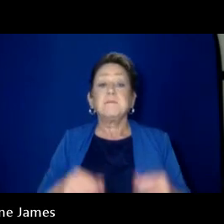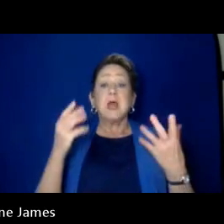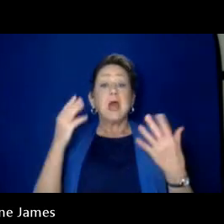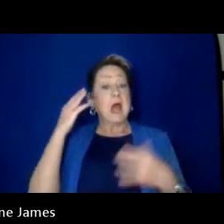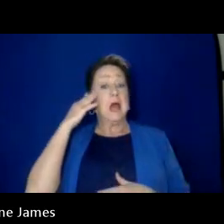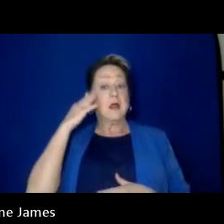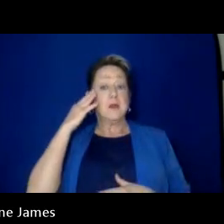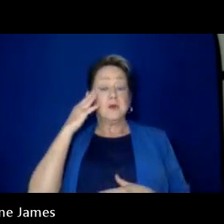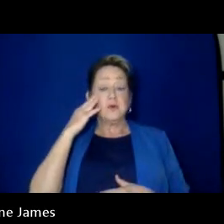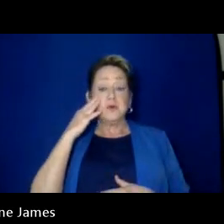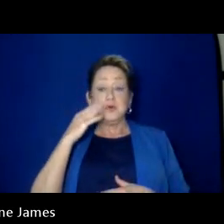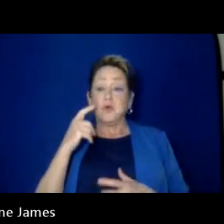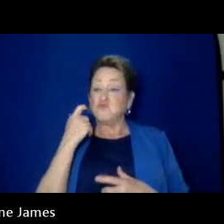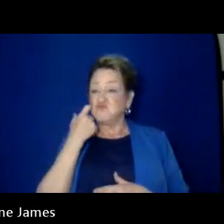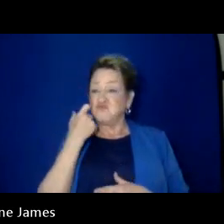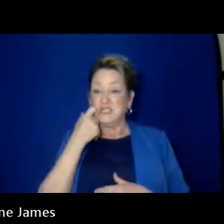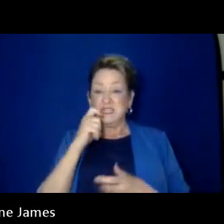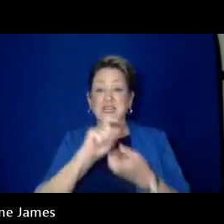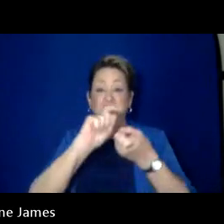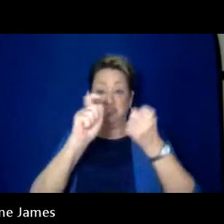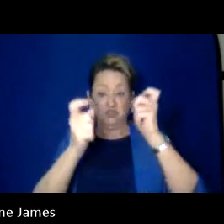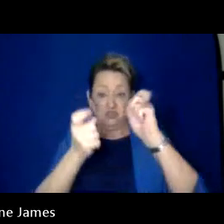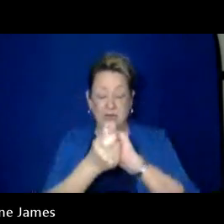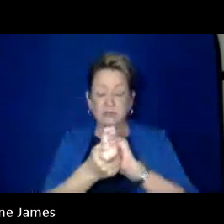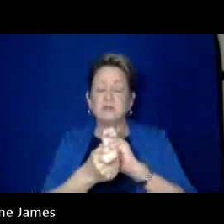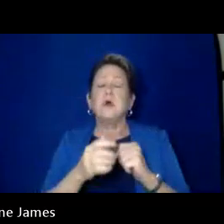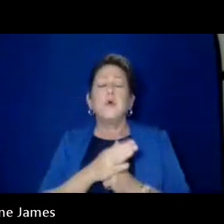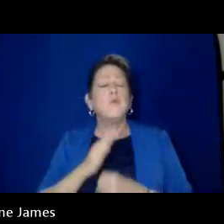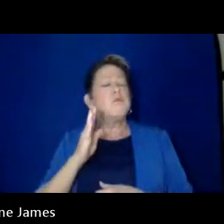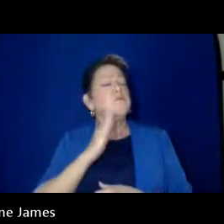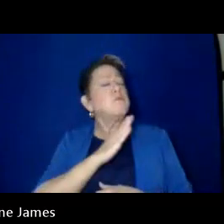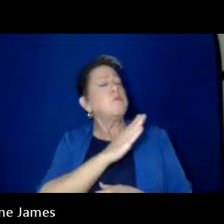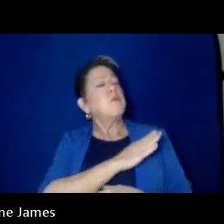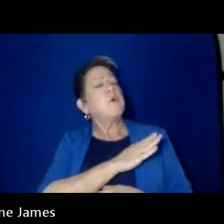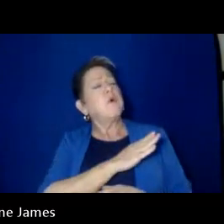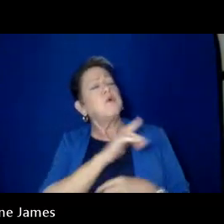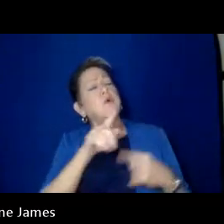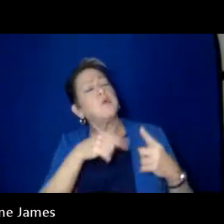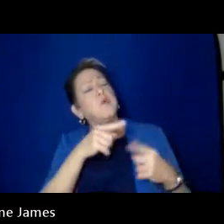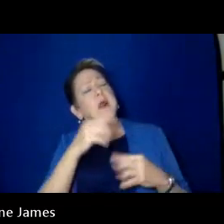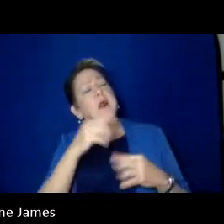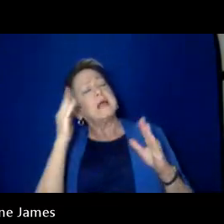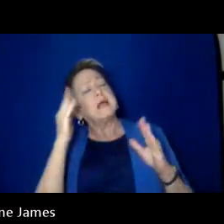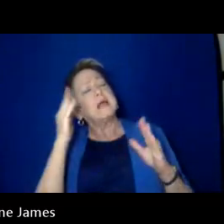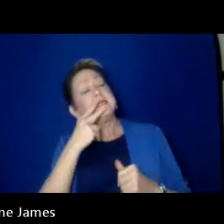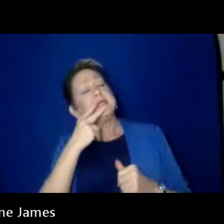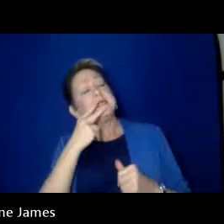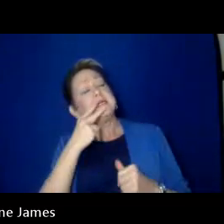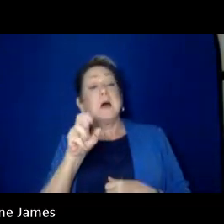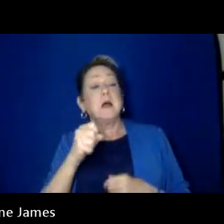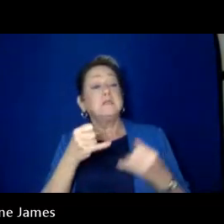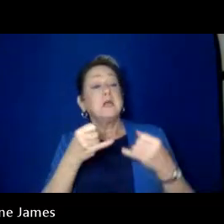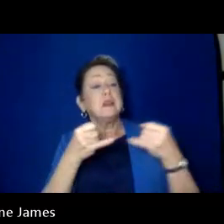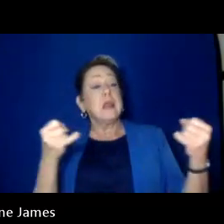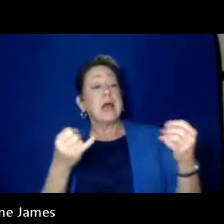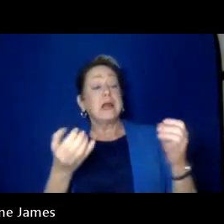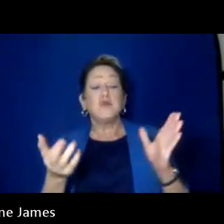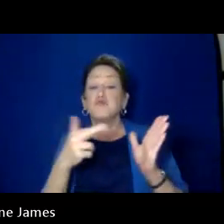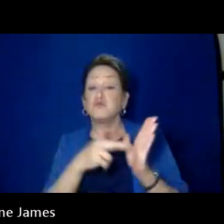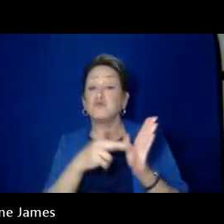changed not too long ago. So when can the board expect conversations about bus line redesign?